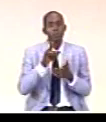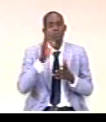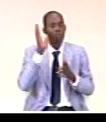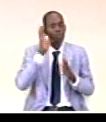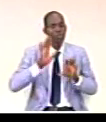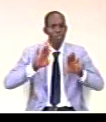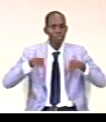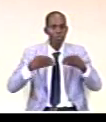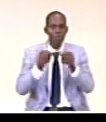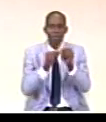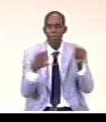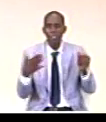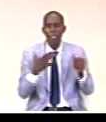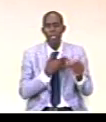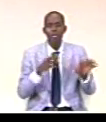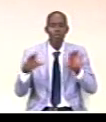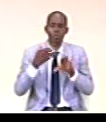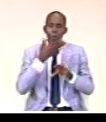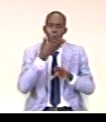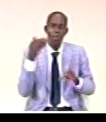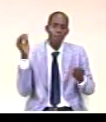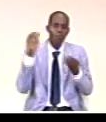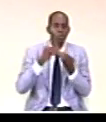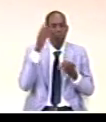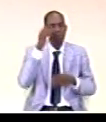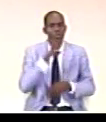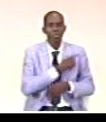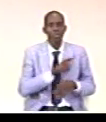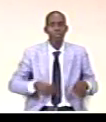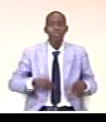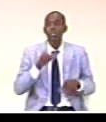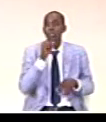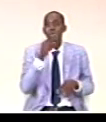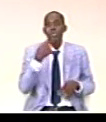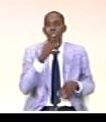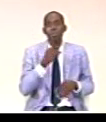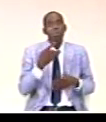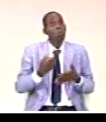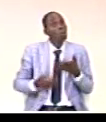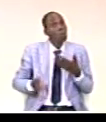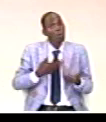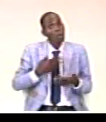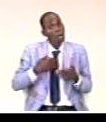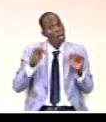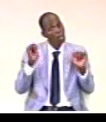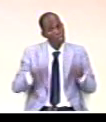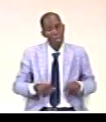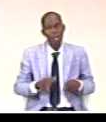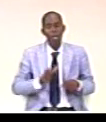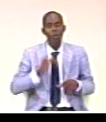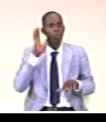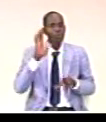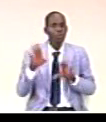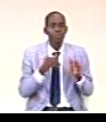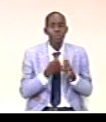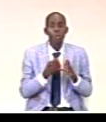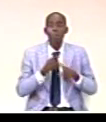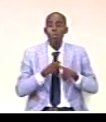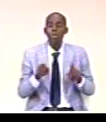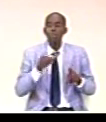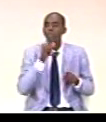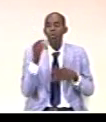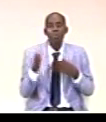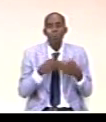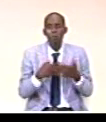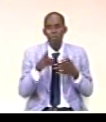just, whatever I can, I will do it. No, I must do the best I can because nothing but the best is good